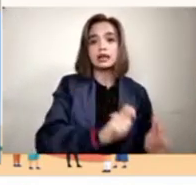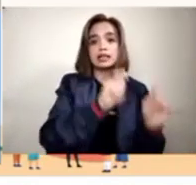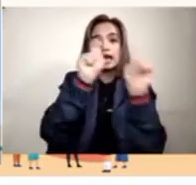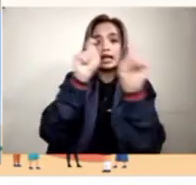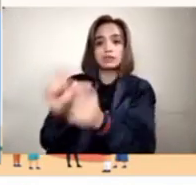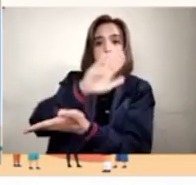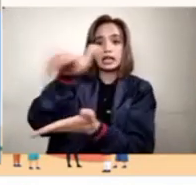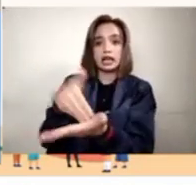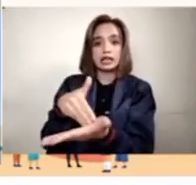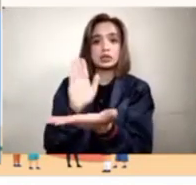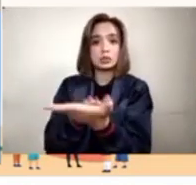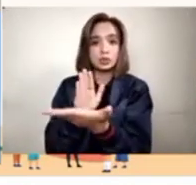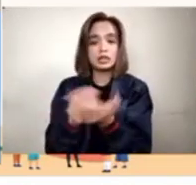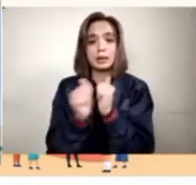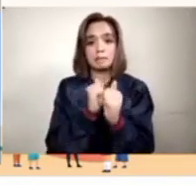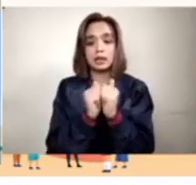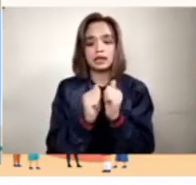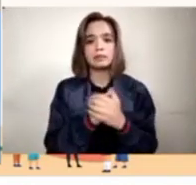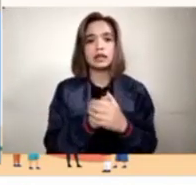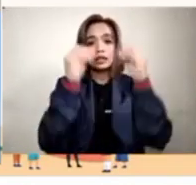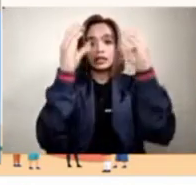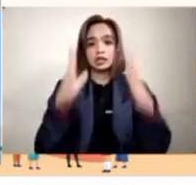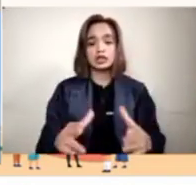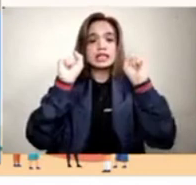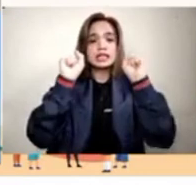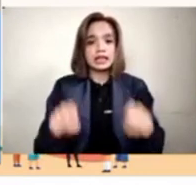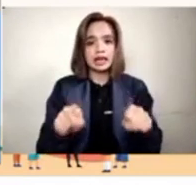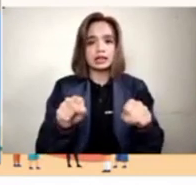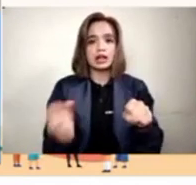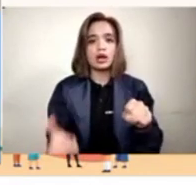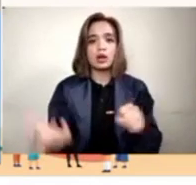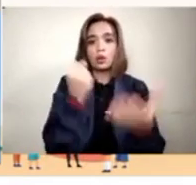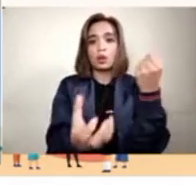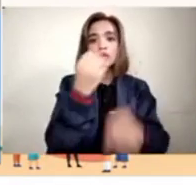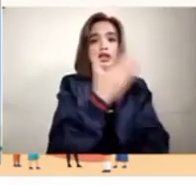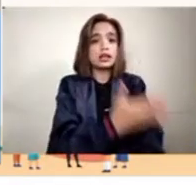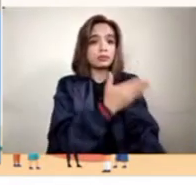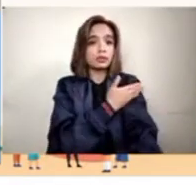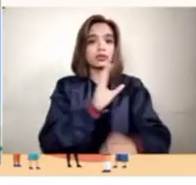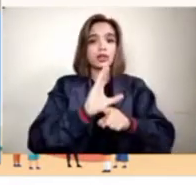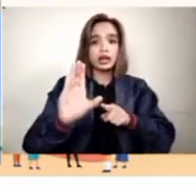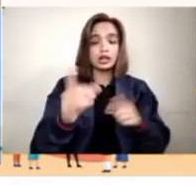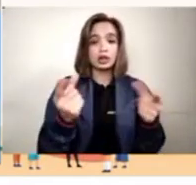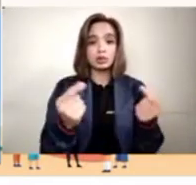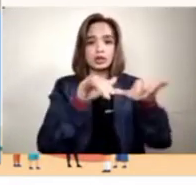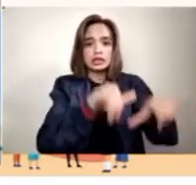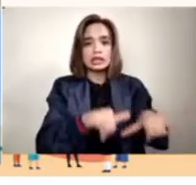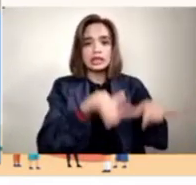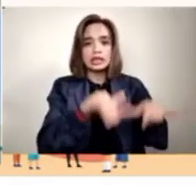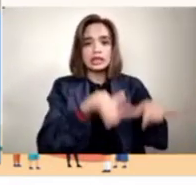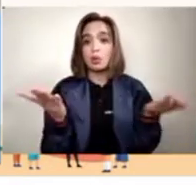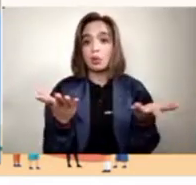get promoted, meaning through reclass, teachers can progress in their career